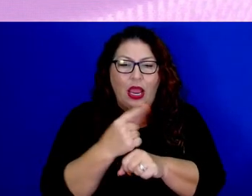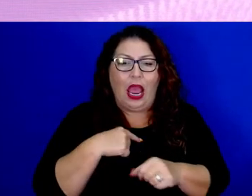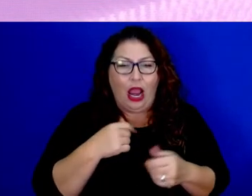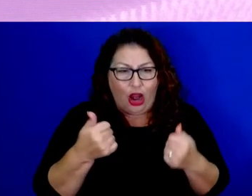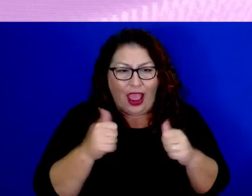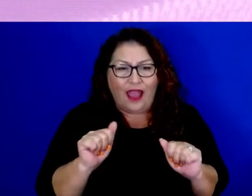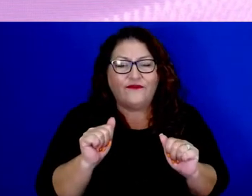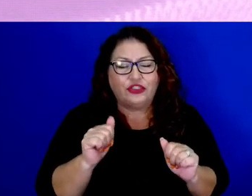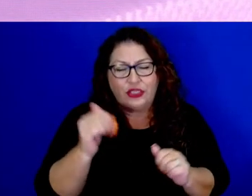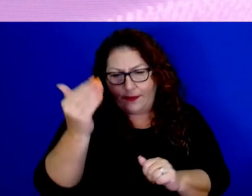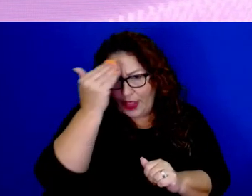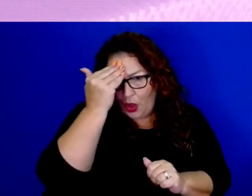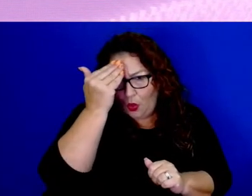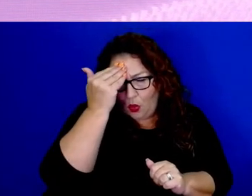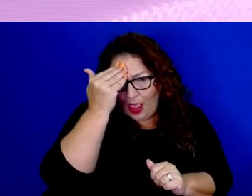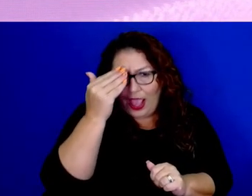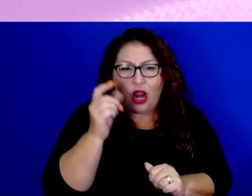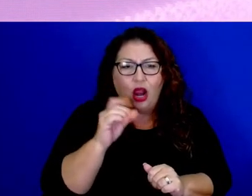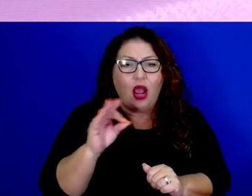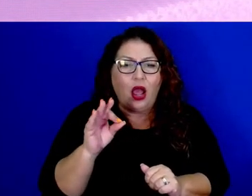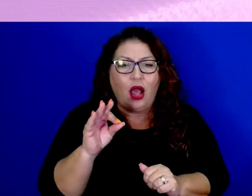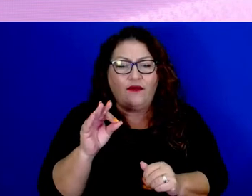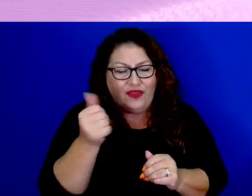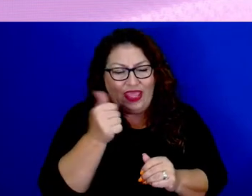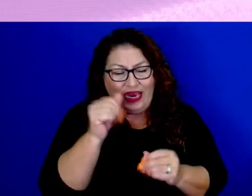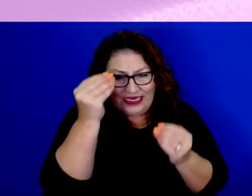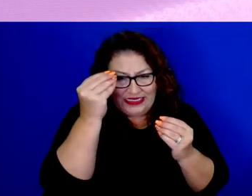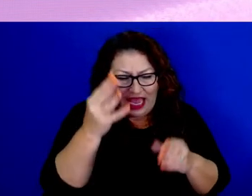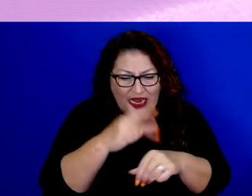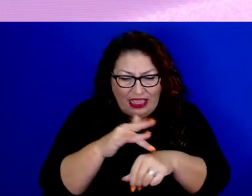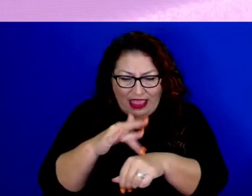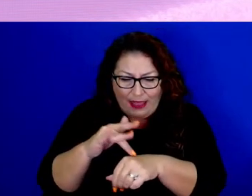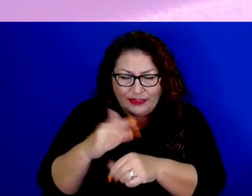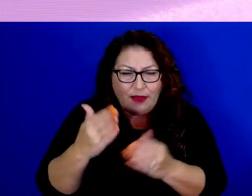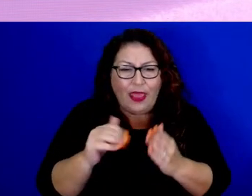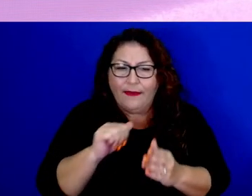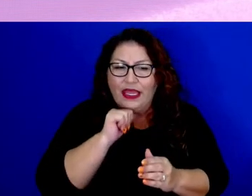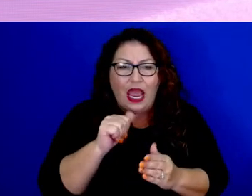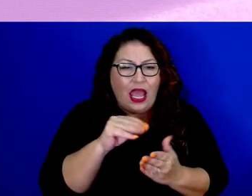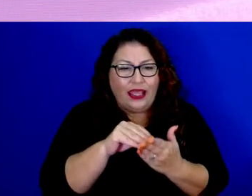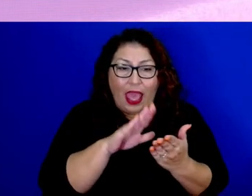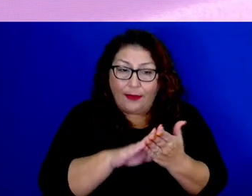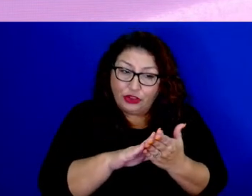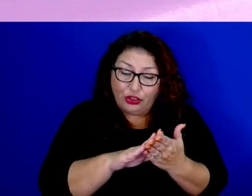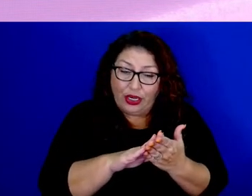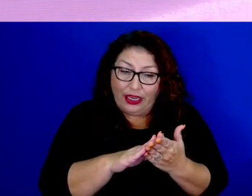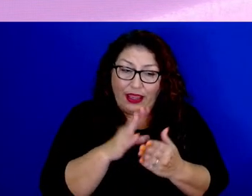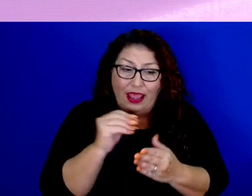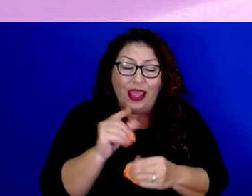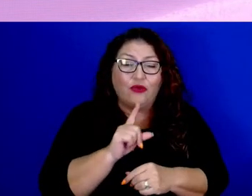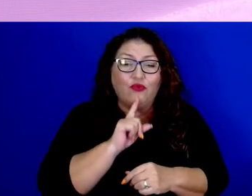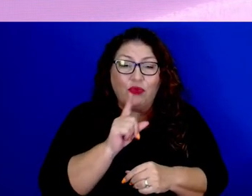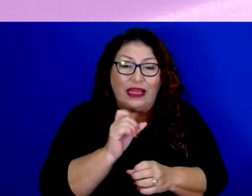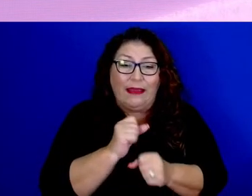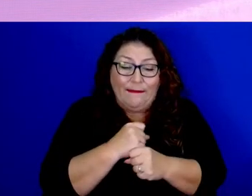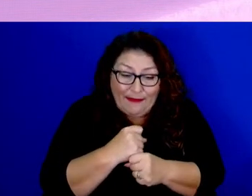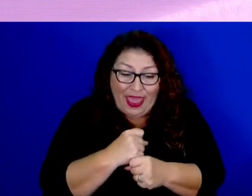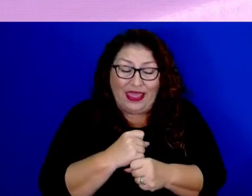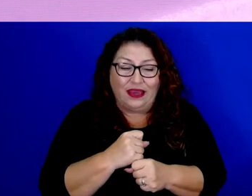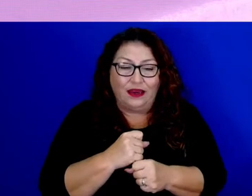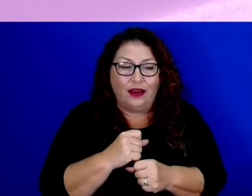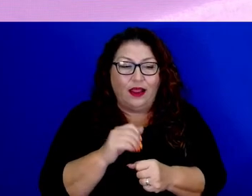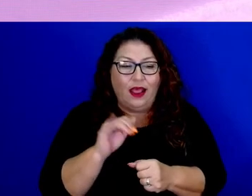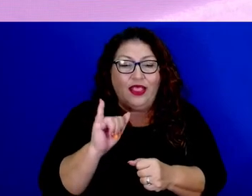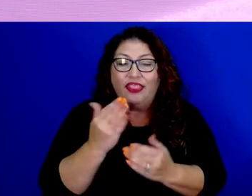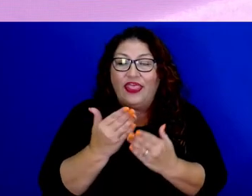of any data gaps where we may not be capturing and really making the invisible visible, which